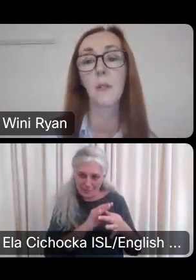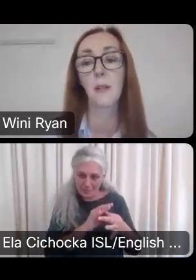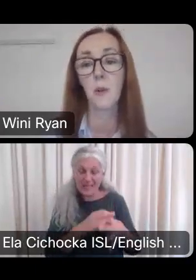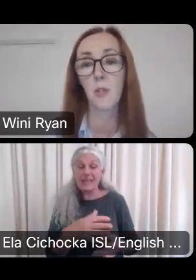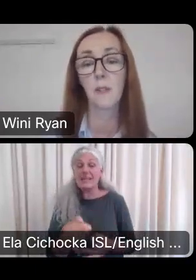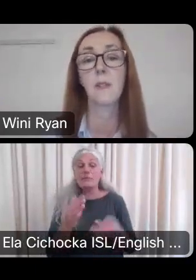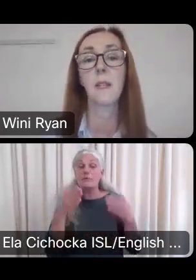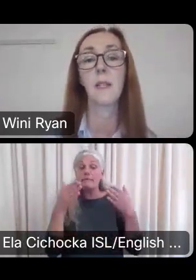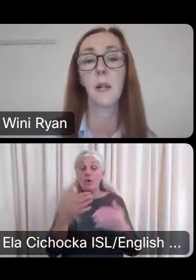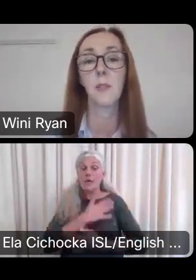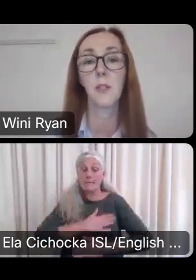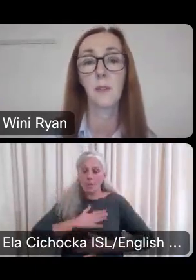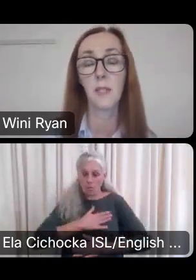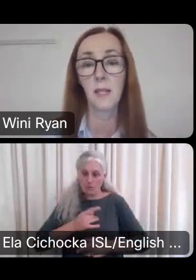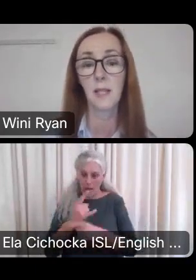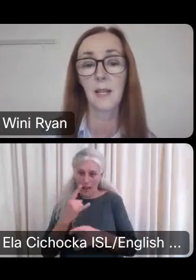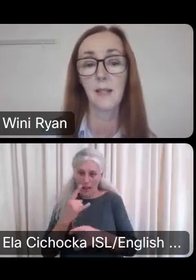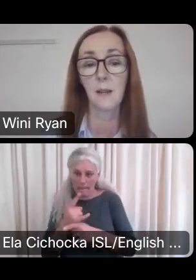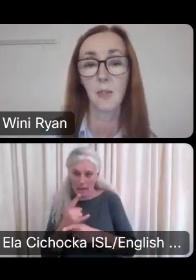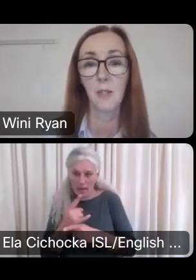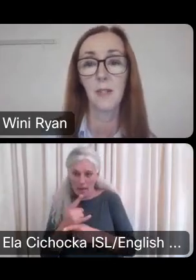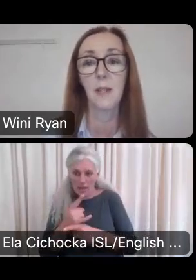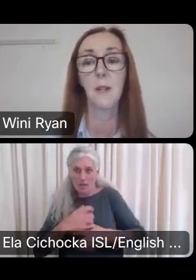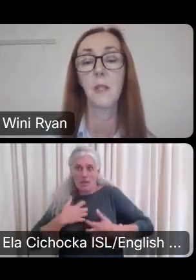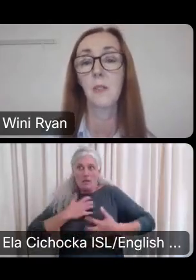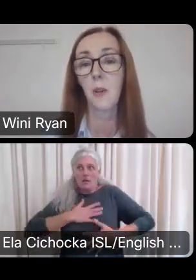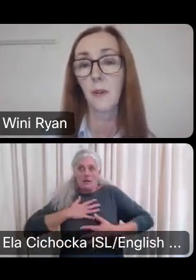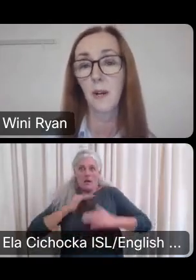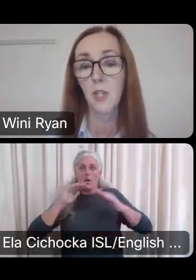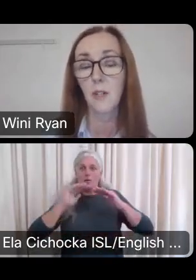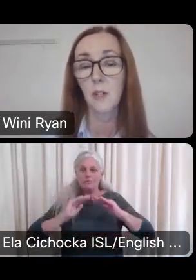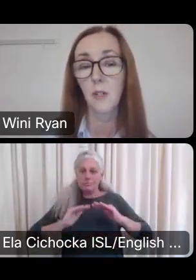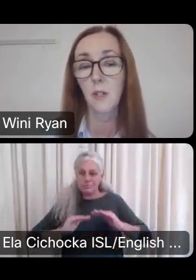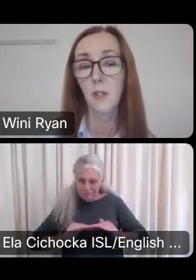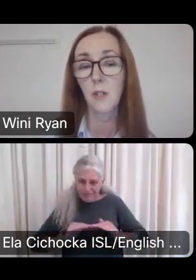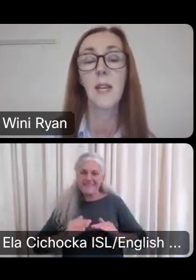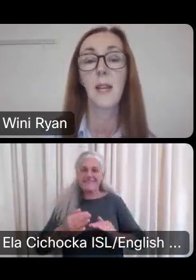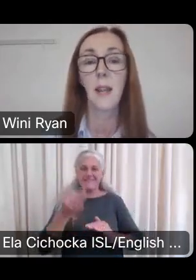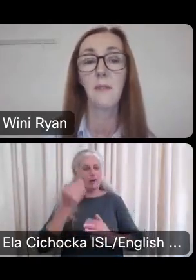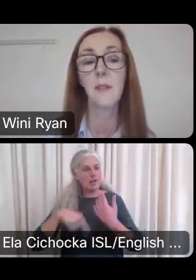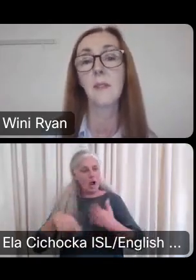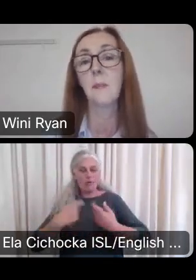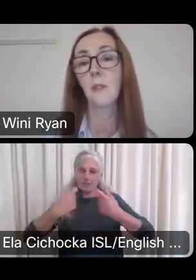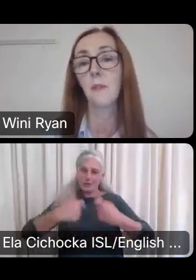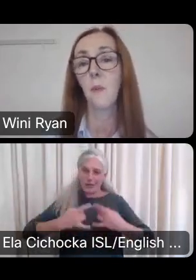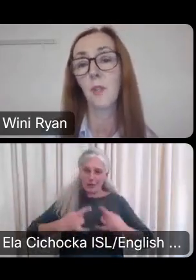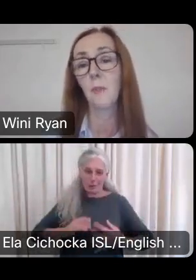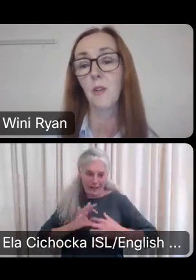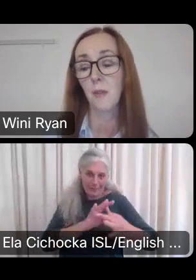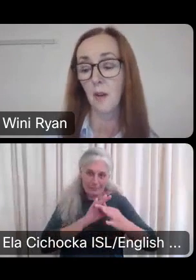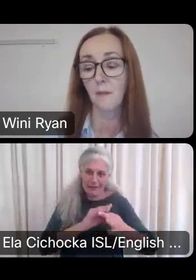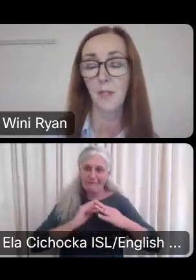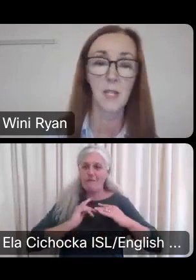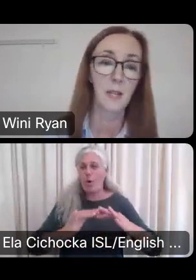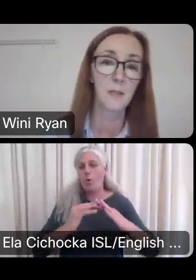on emotions, it helps to de-escalate the emotion. We discover our shared humanity, and everything seems to flow much better